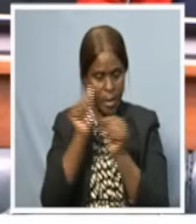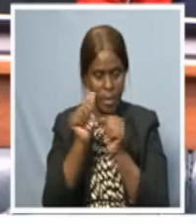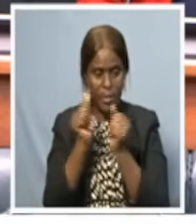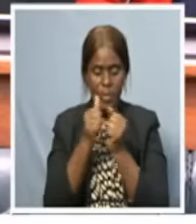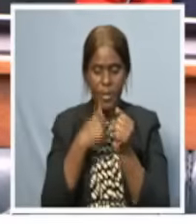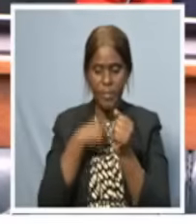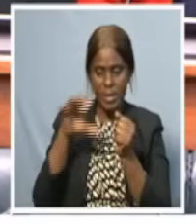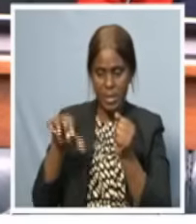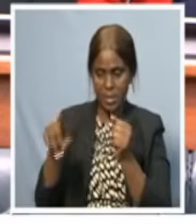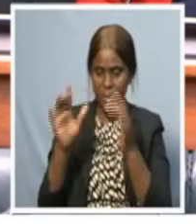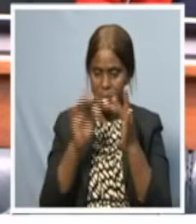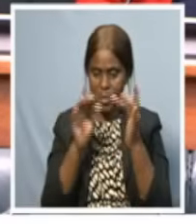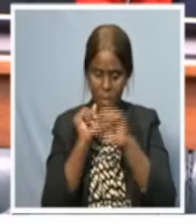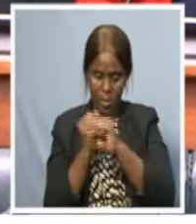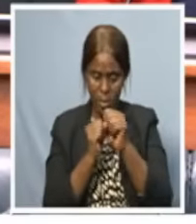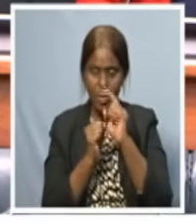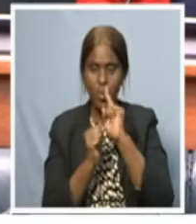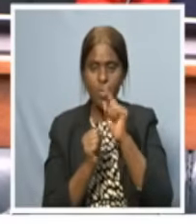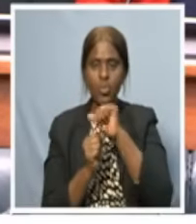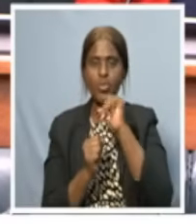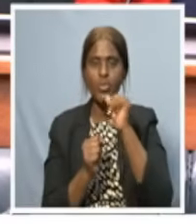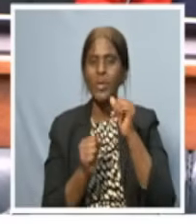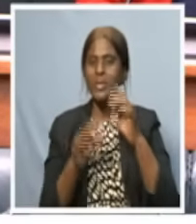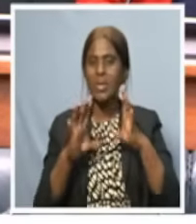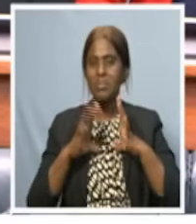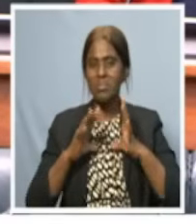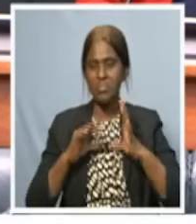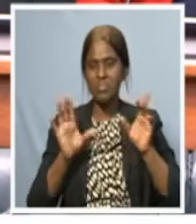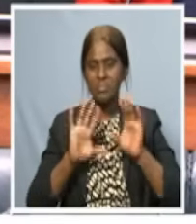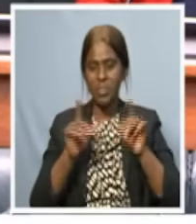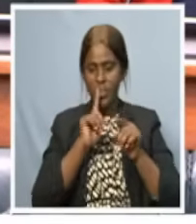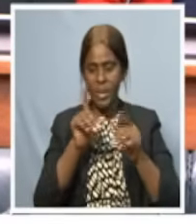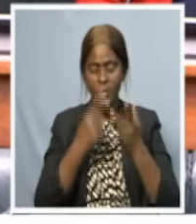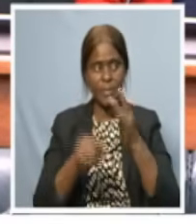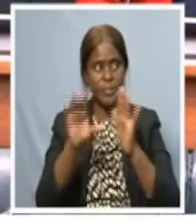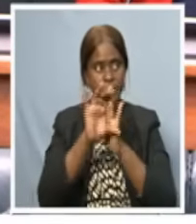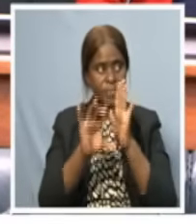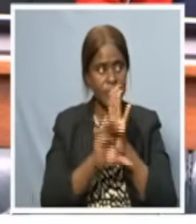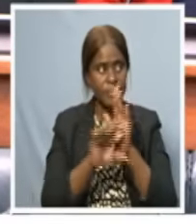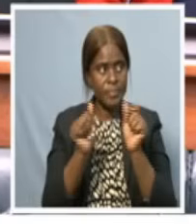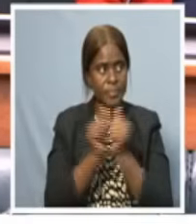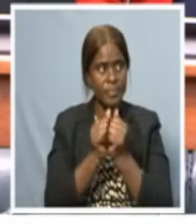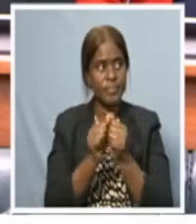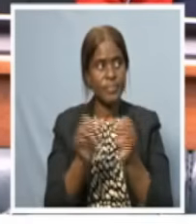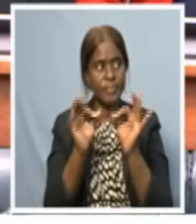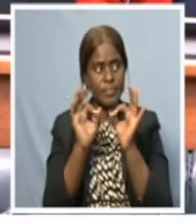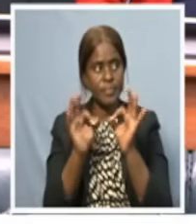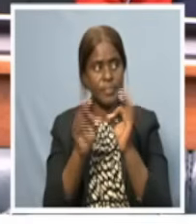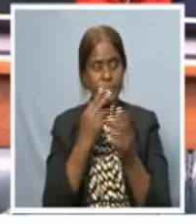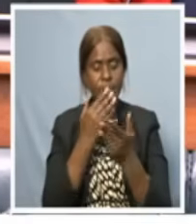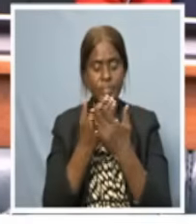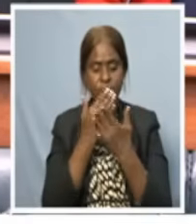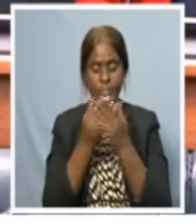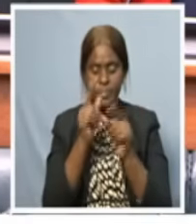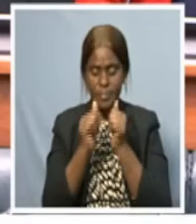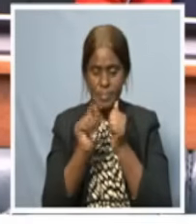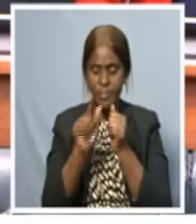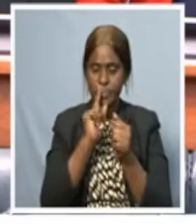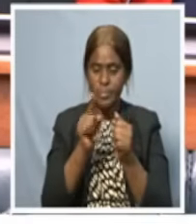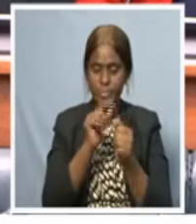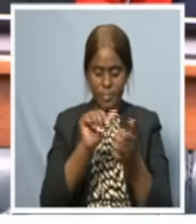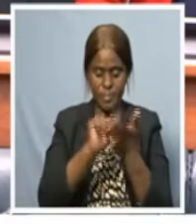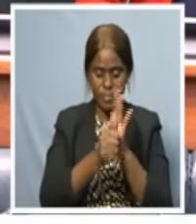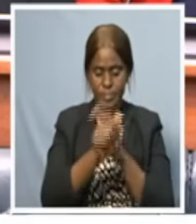that child online protection is not a luxury, it is a constitutional and moral imperative, because